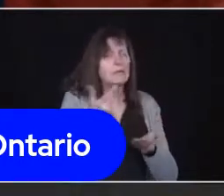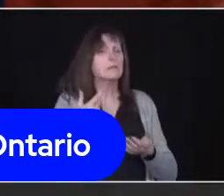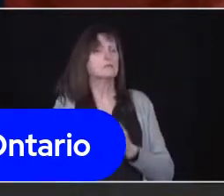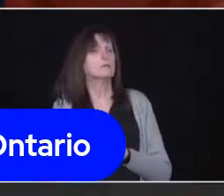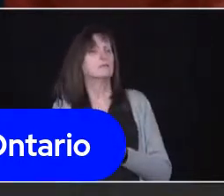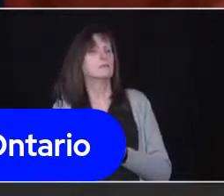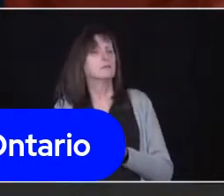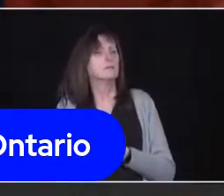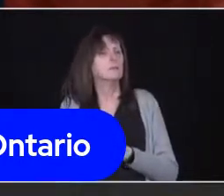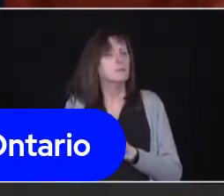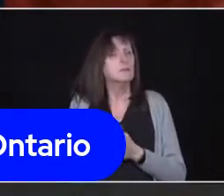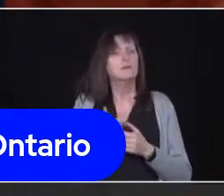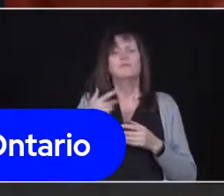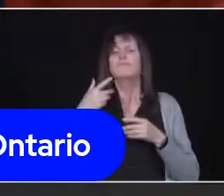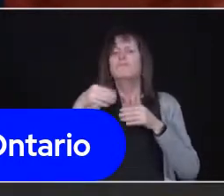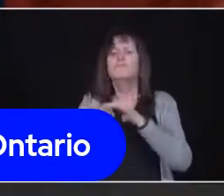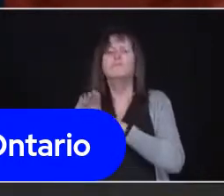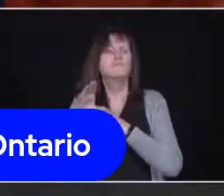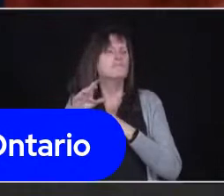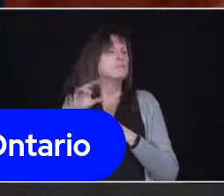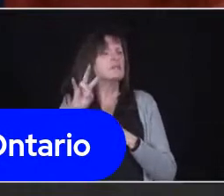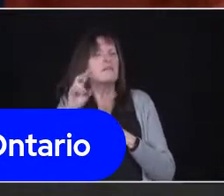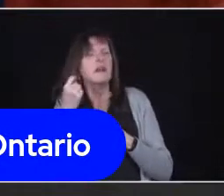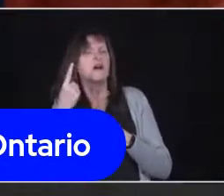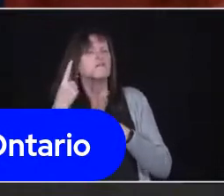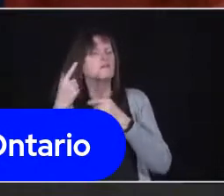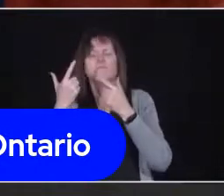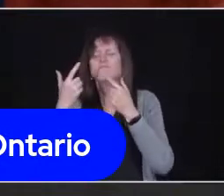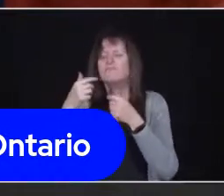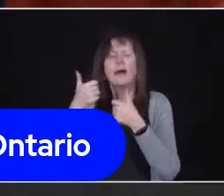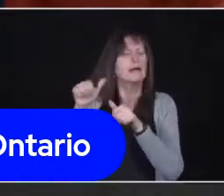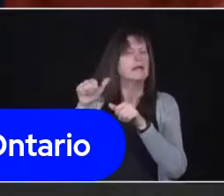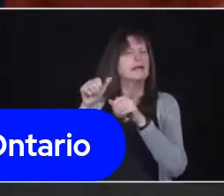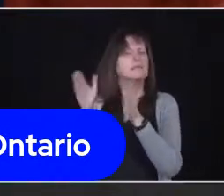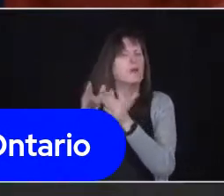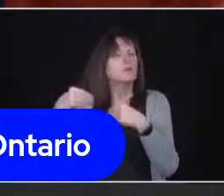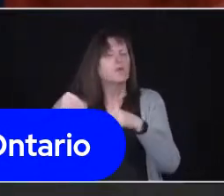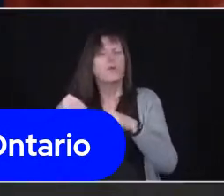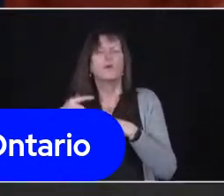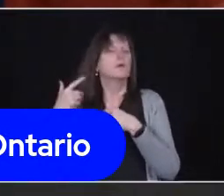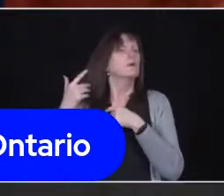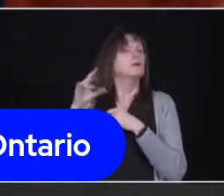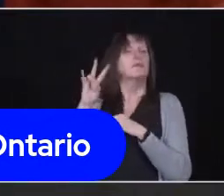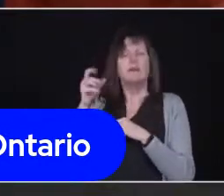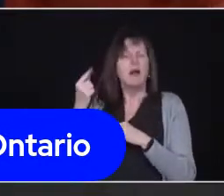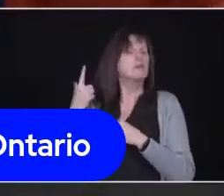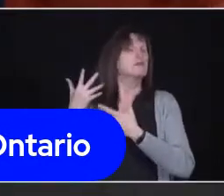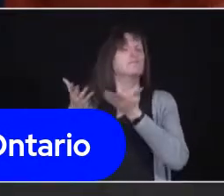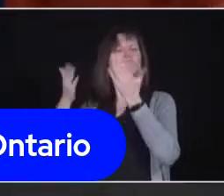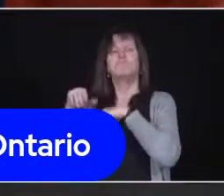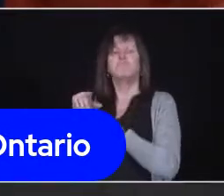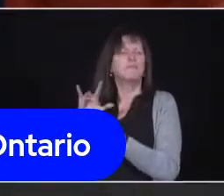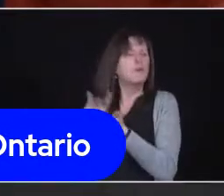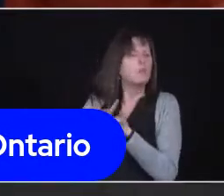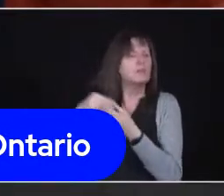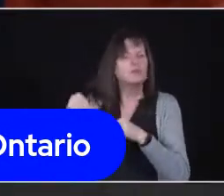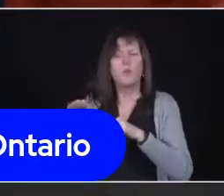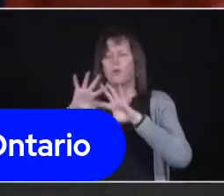and stores that primarily sell food and pharmaceutical products, will be limited to 25%